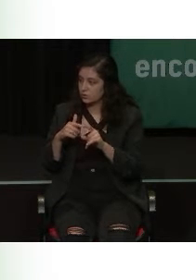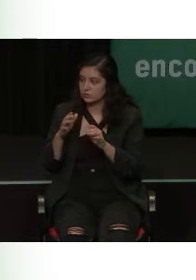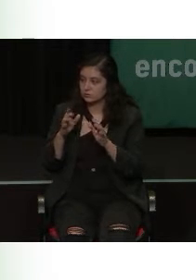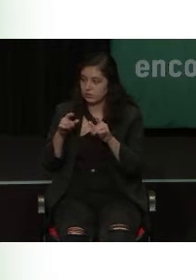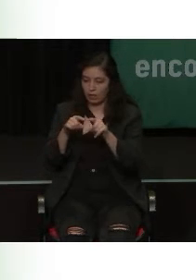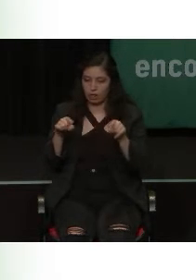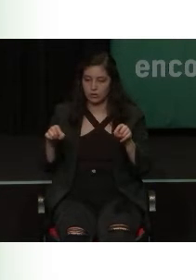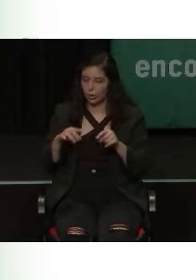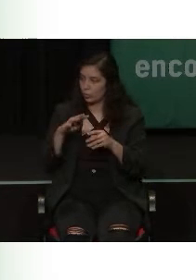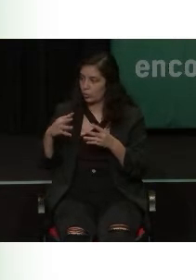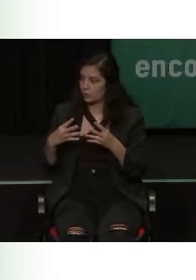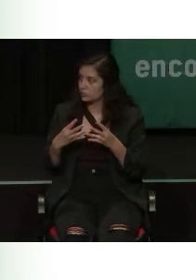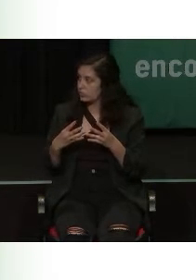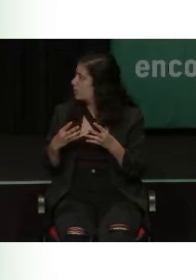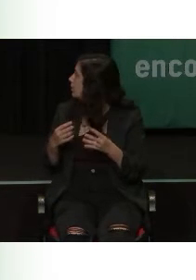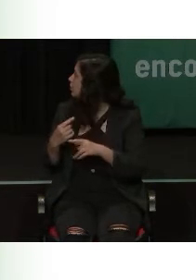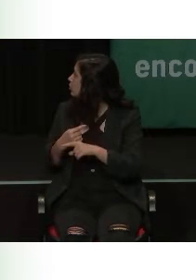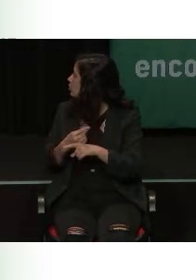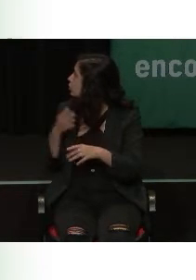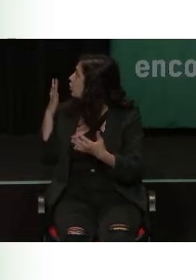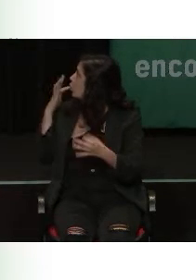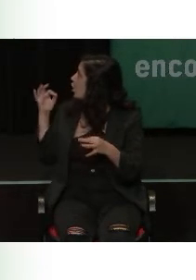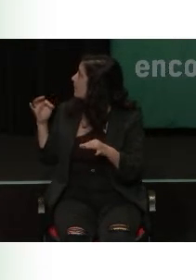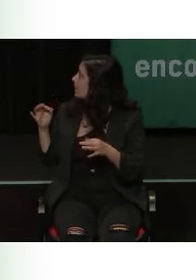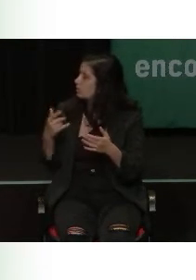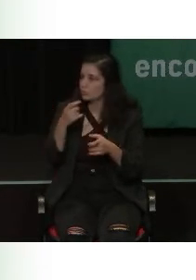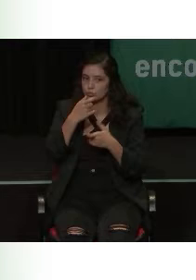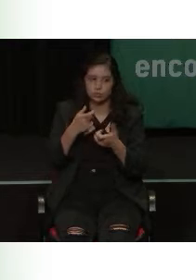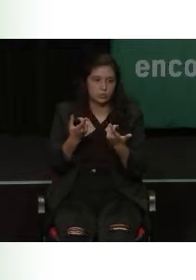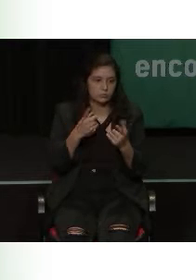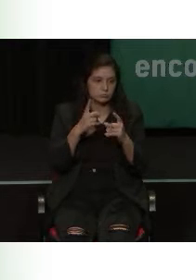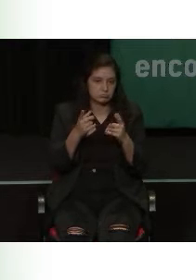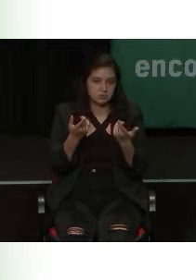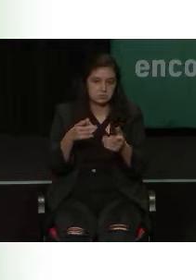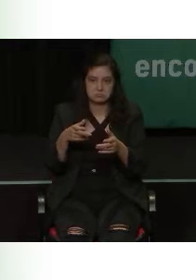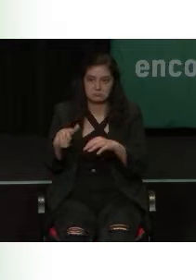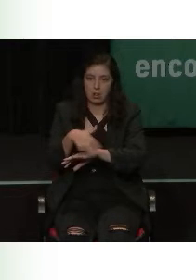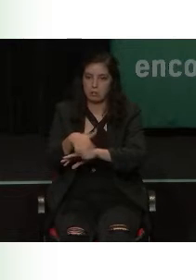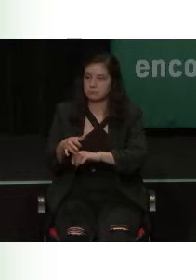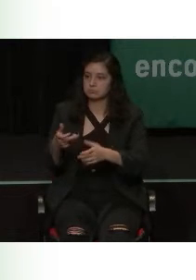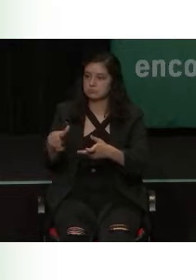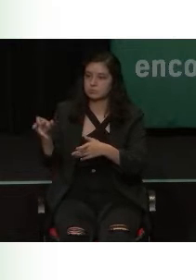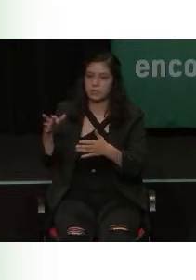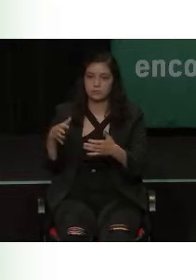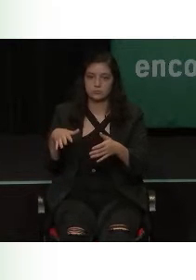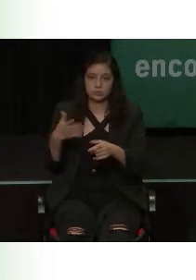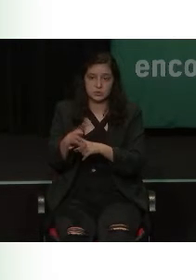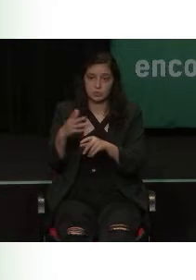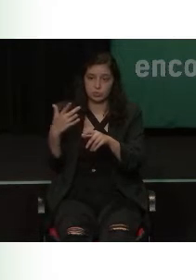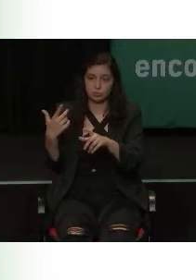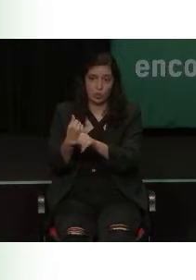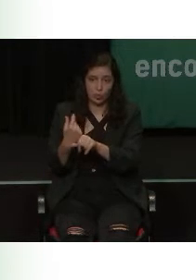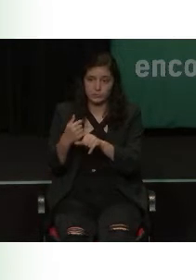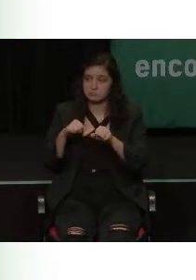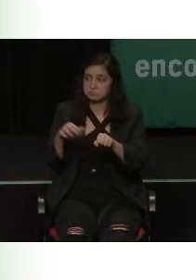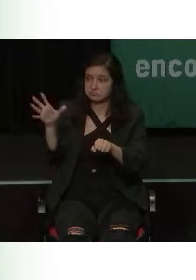It includes four scenarios. Normal context of someone leaving the house to go shopping.